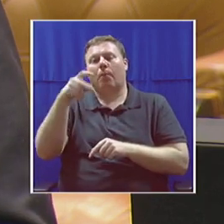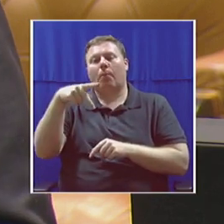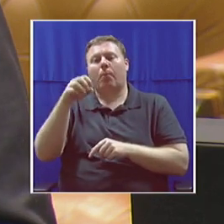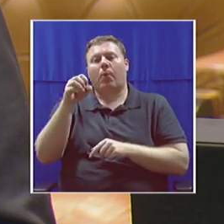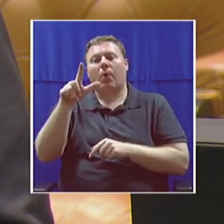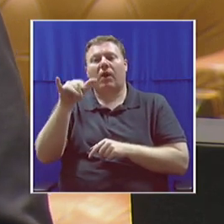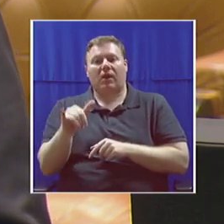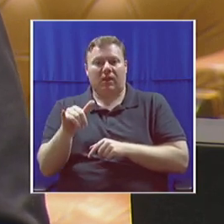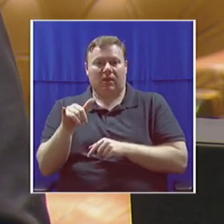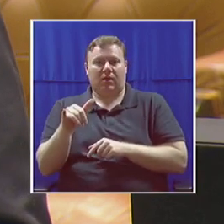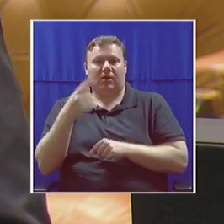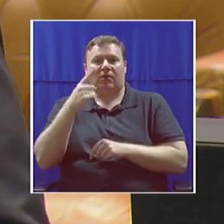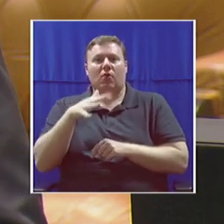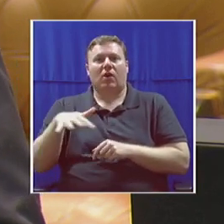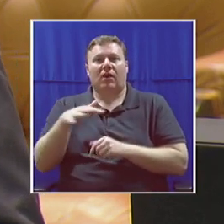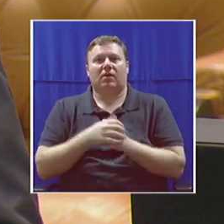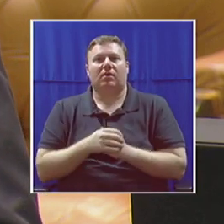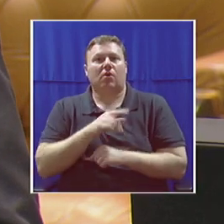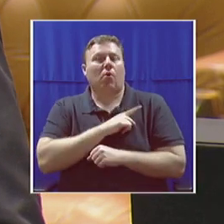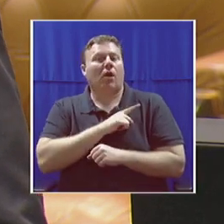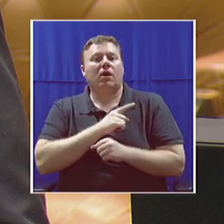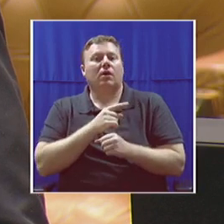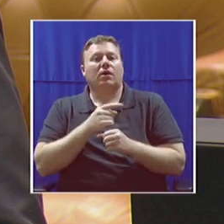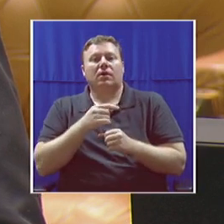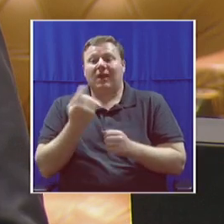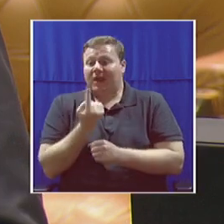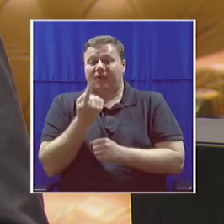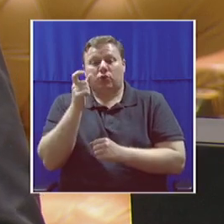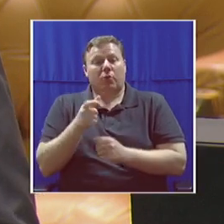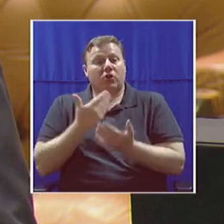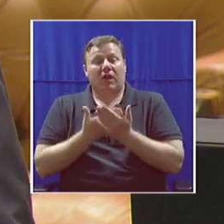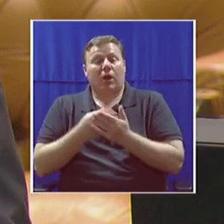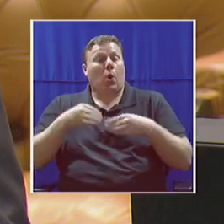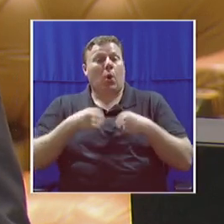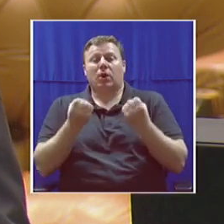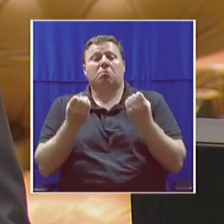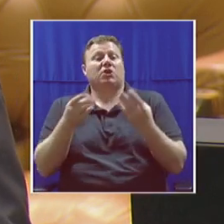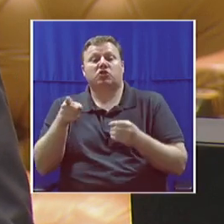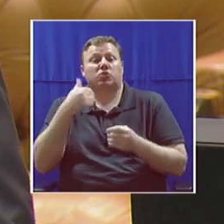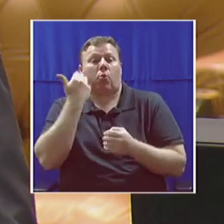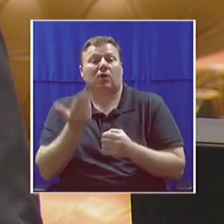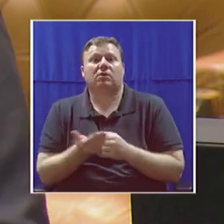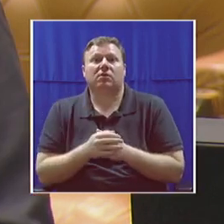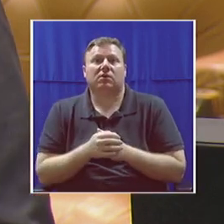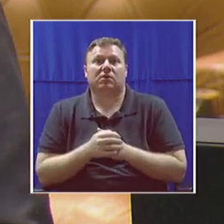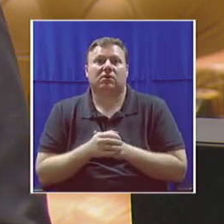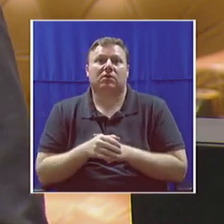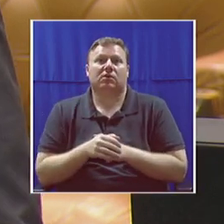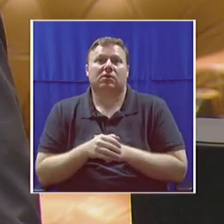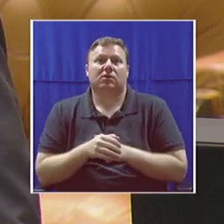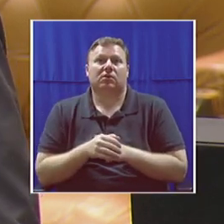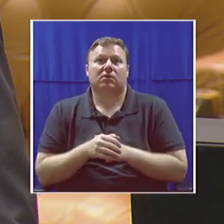allow individuals to own as much as land as they want or depending on their fatness of their